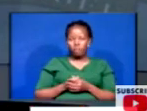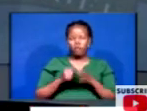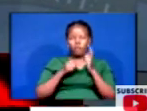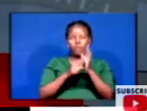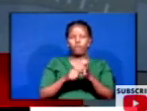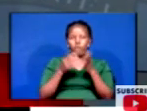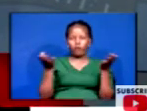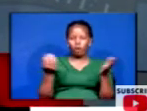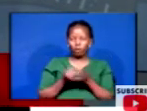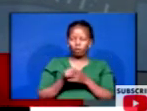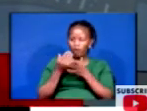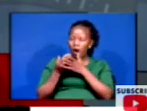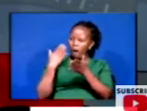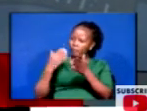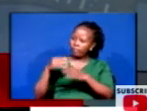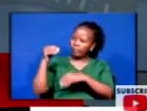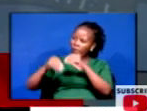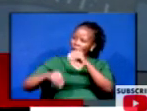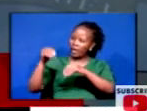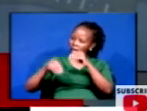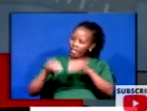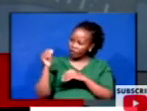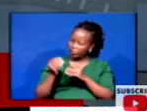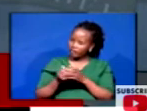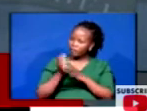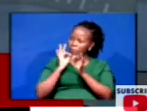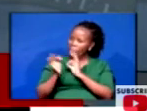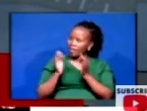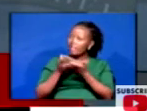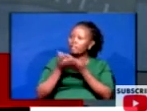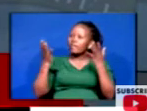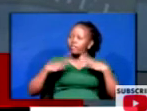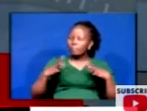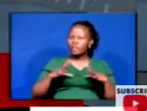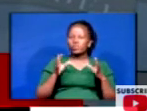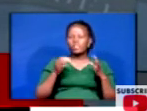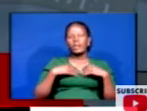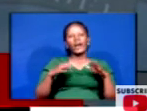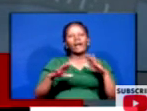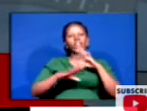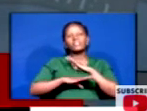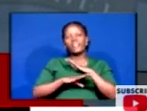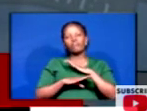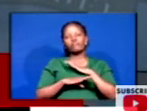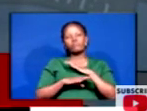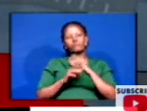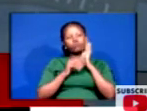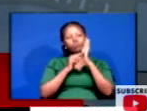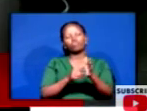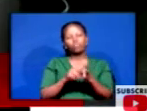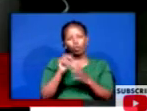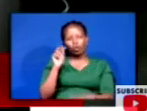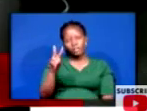there, before the election, mm-hmm. is everyone being given enough airtime? Mm-hmm. Is are there? And we saw the president-elect raise